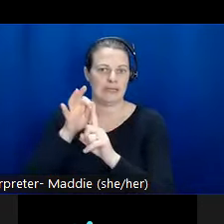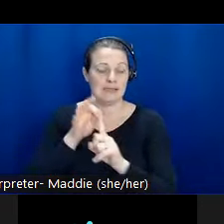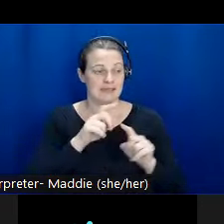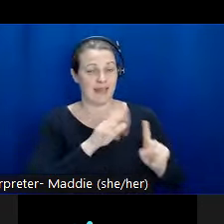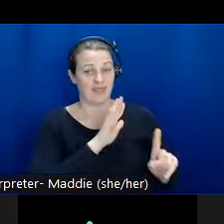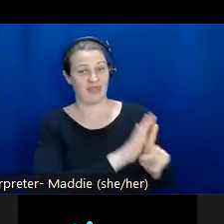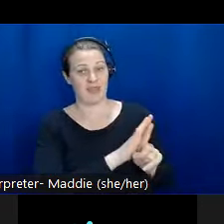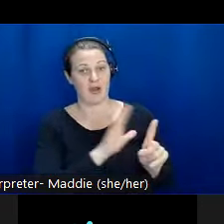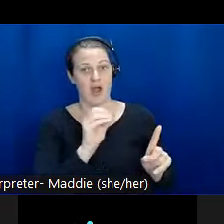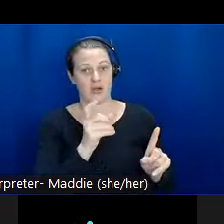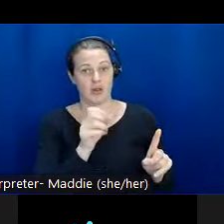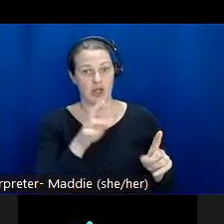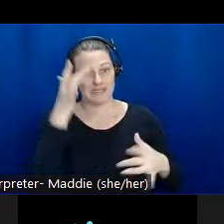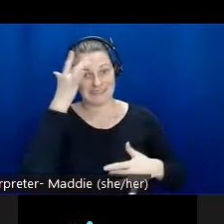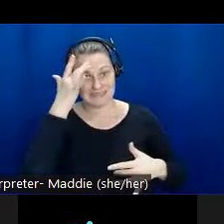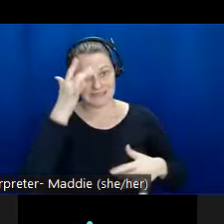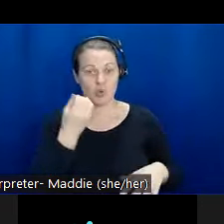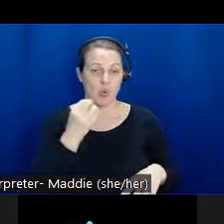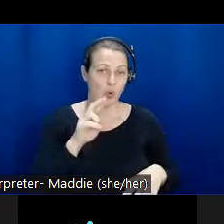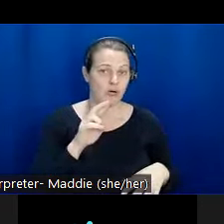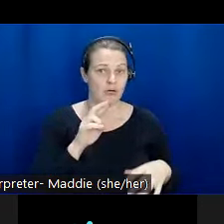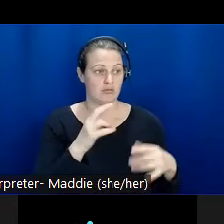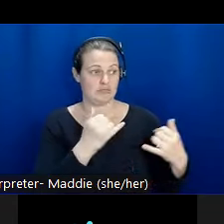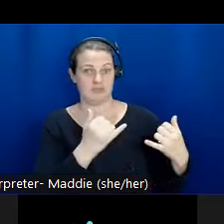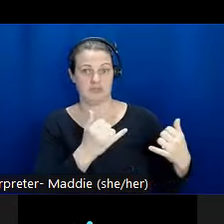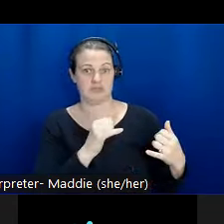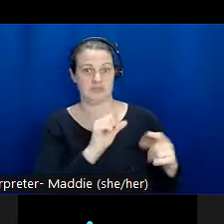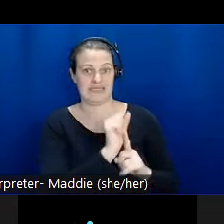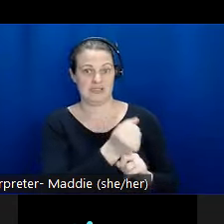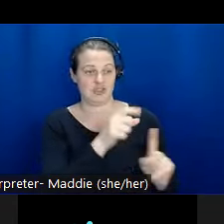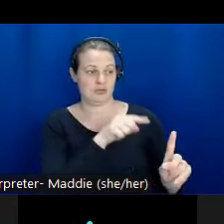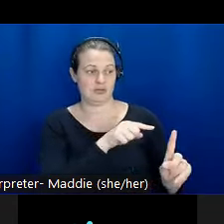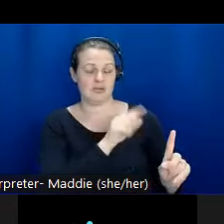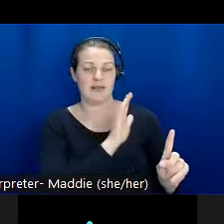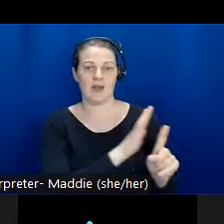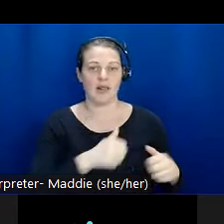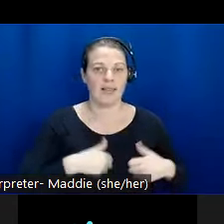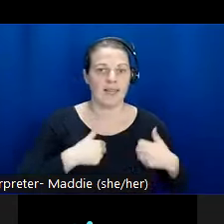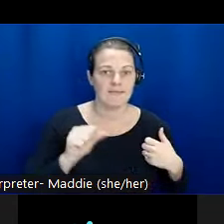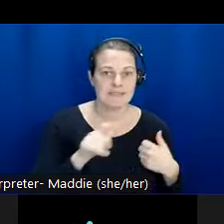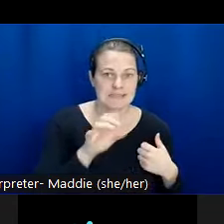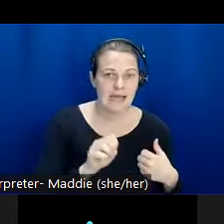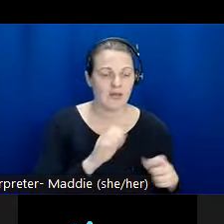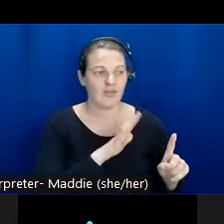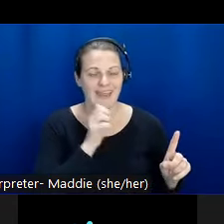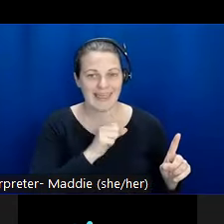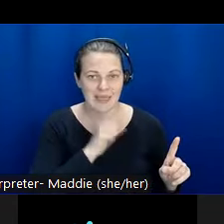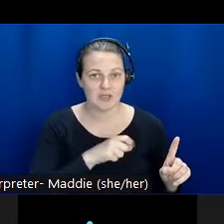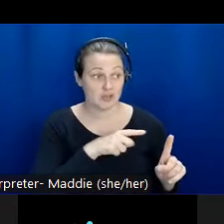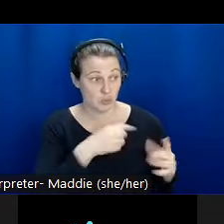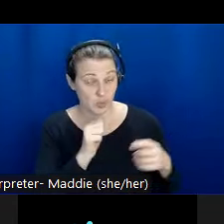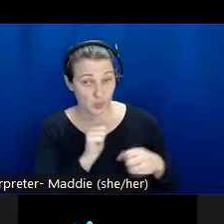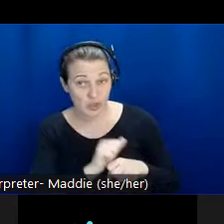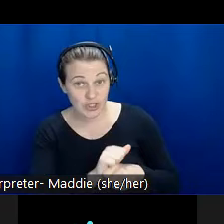condition, or even your lifestyle, your age. Are you at a working age? Do you still go to